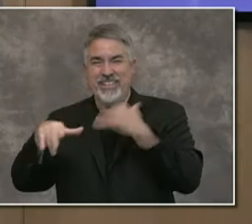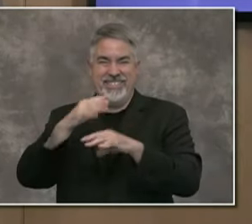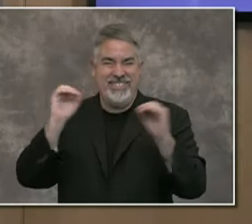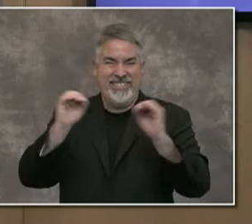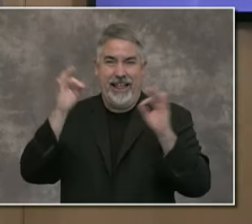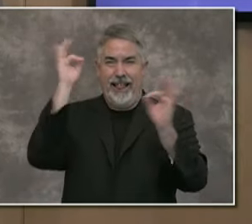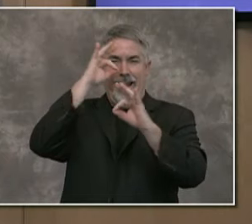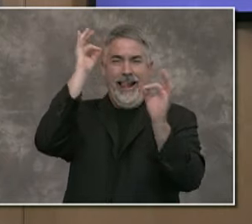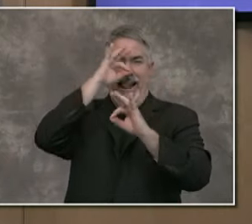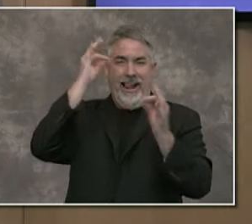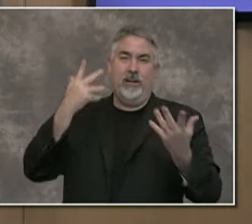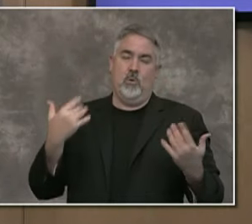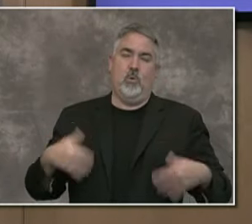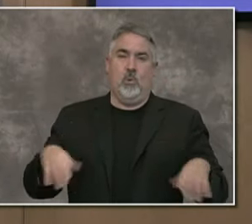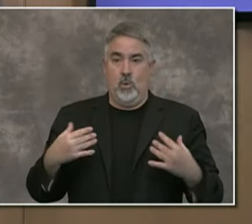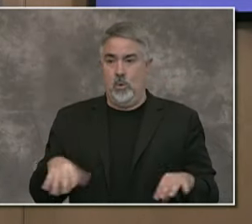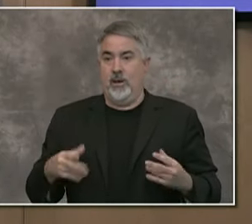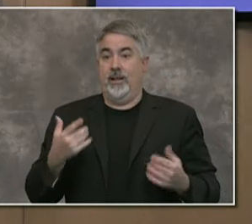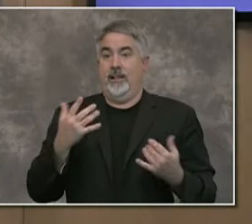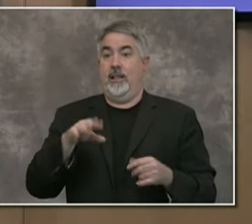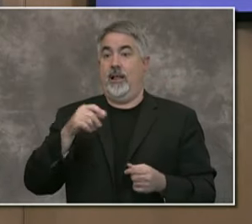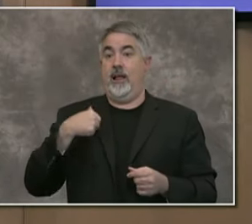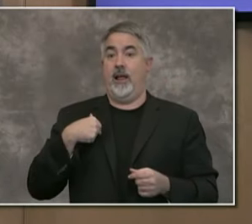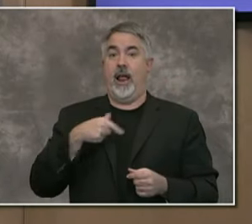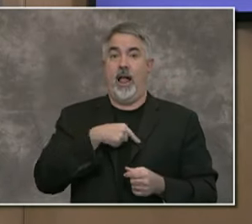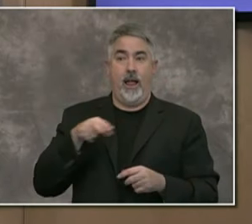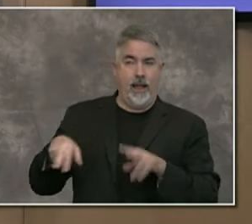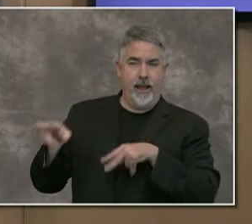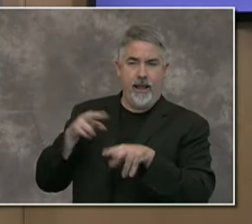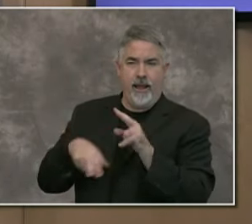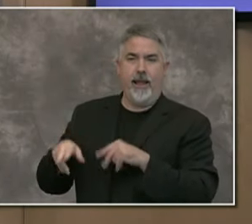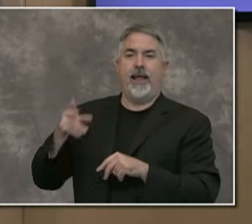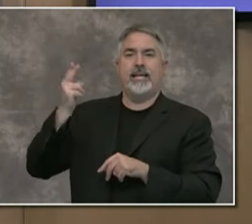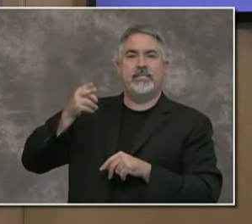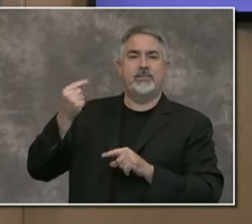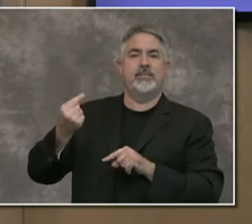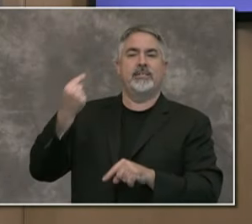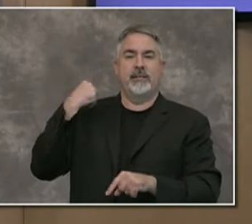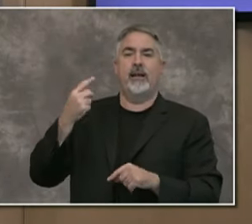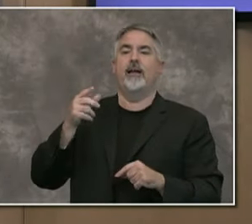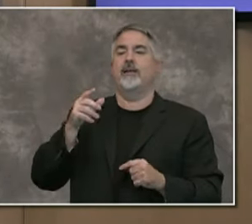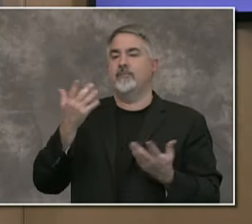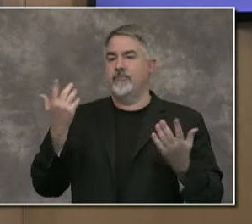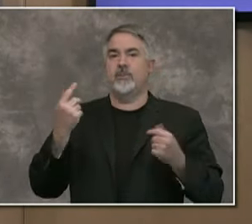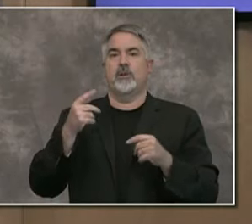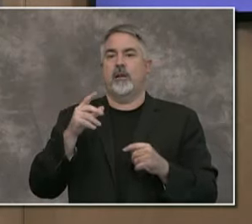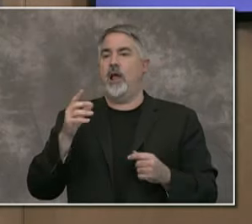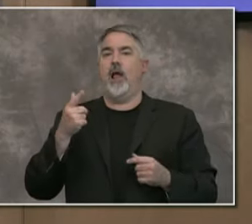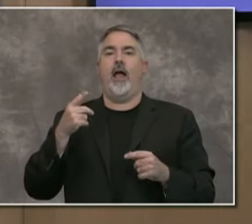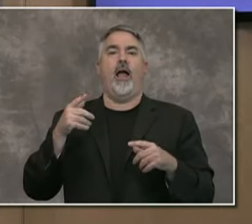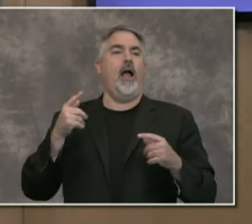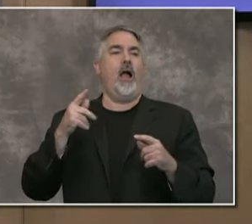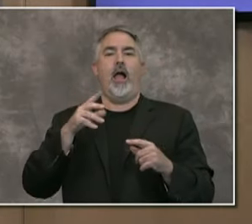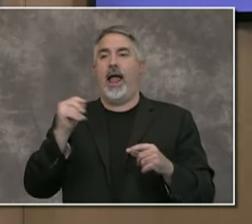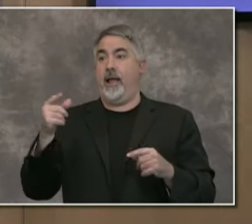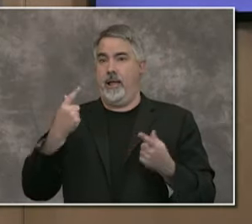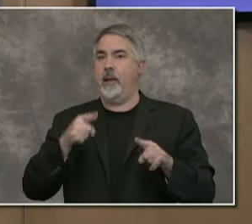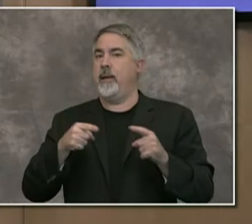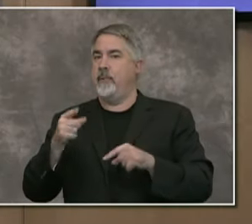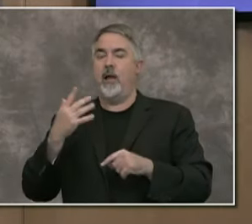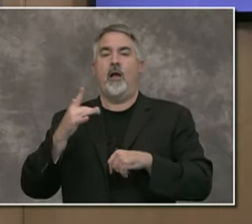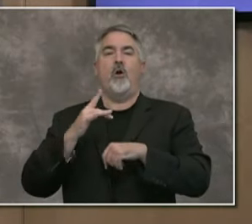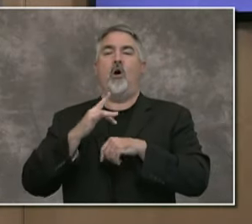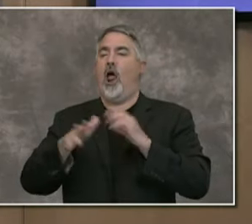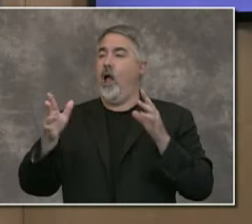was a number of jurisdictions that came out of their restrictions too soon. And they had a second wave that in some ways